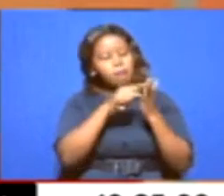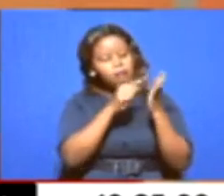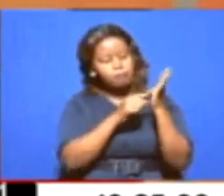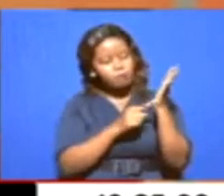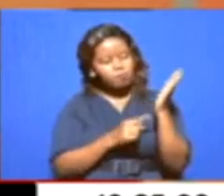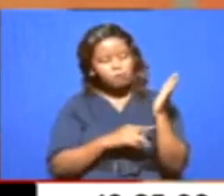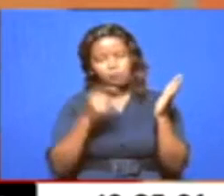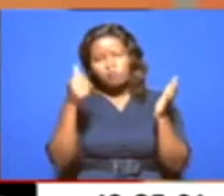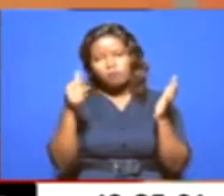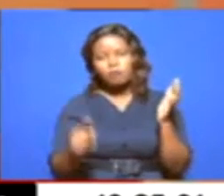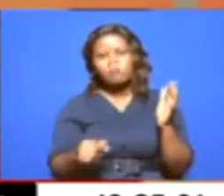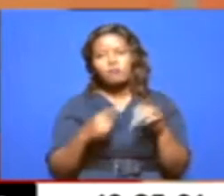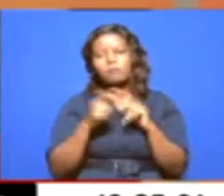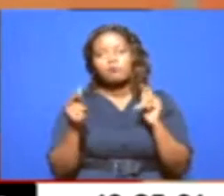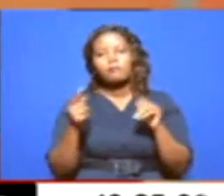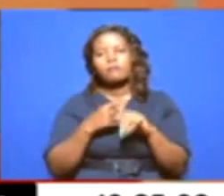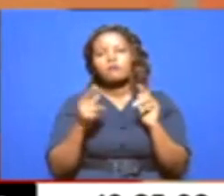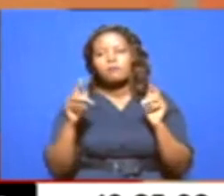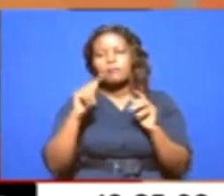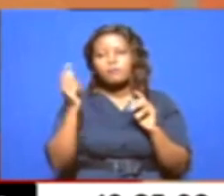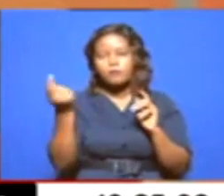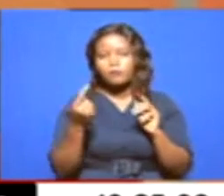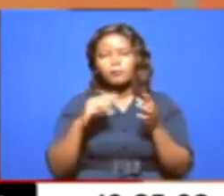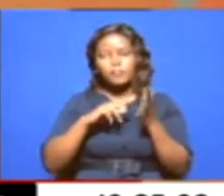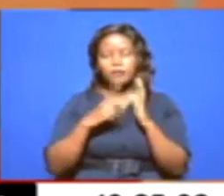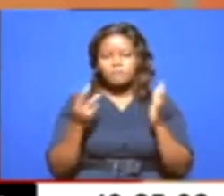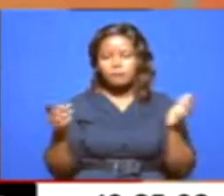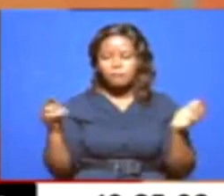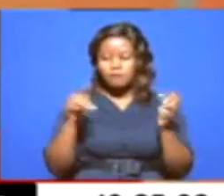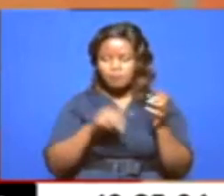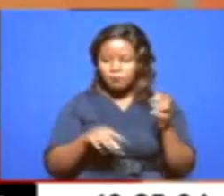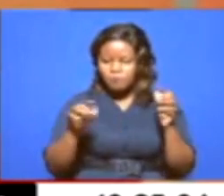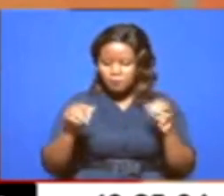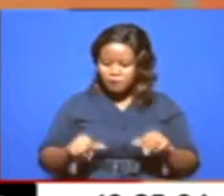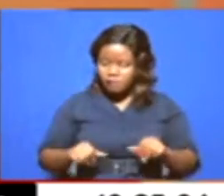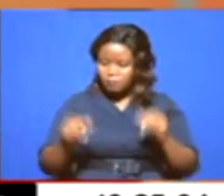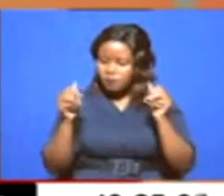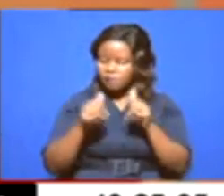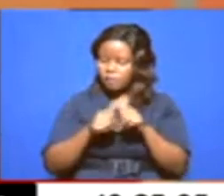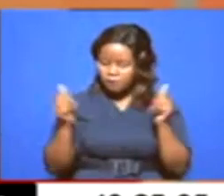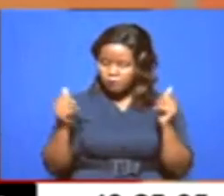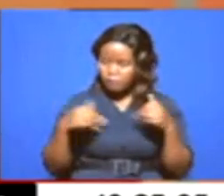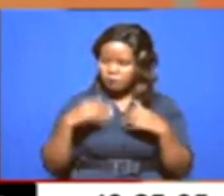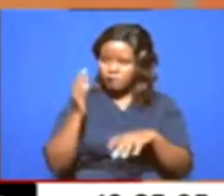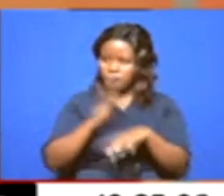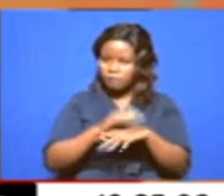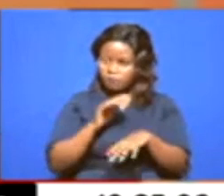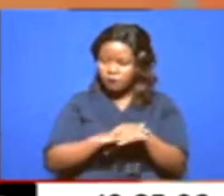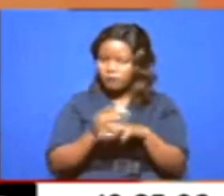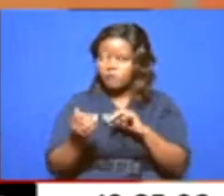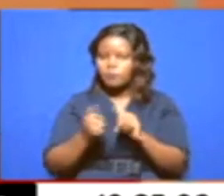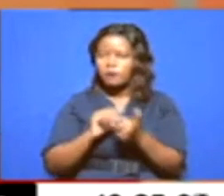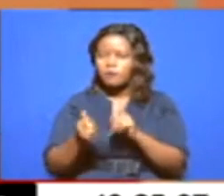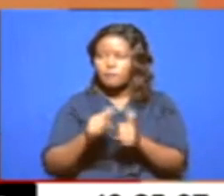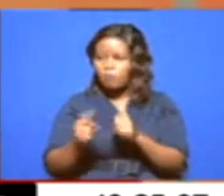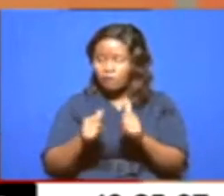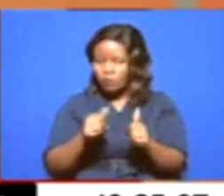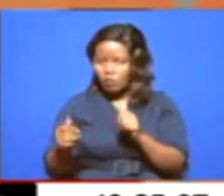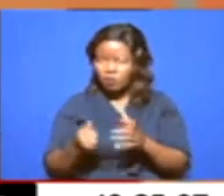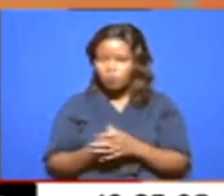and they are very, very, very good. So we are going to have a very strong competition. And remember also, we picked